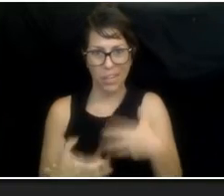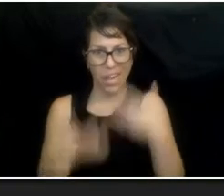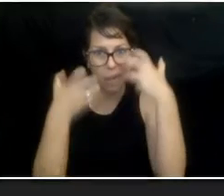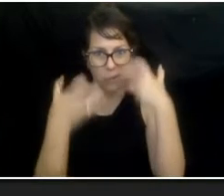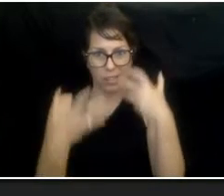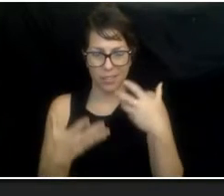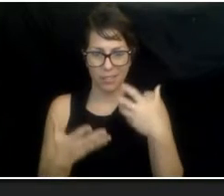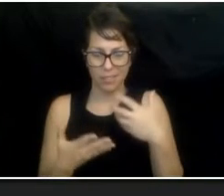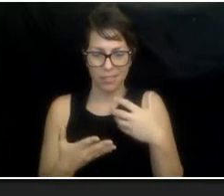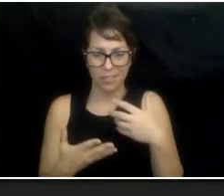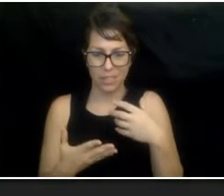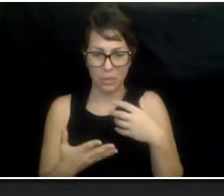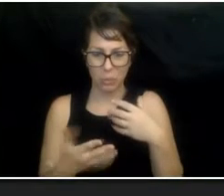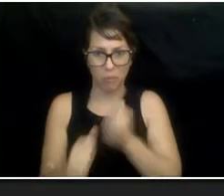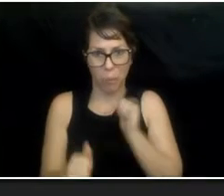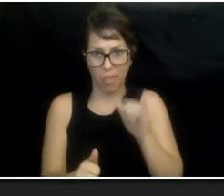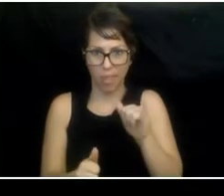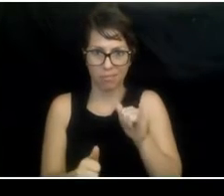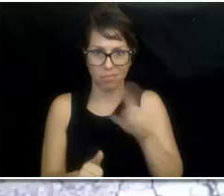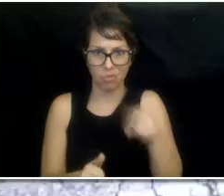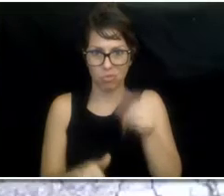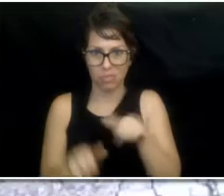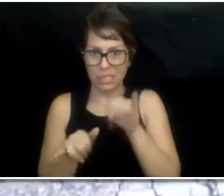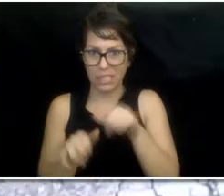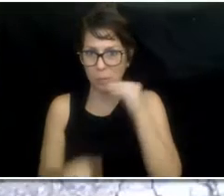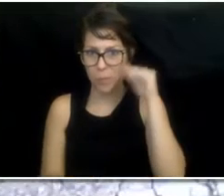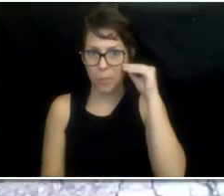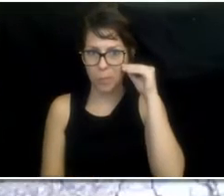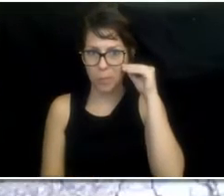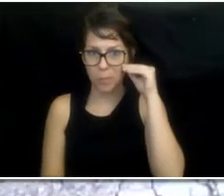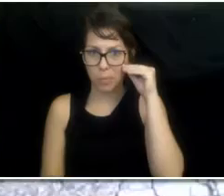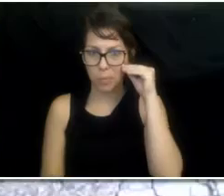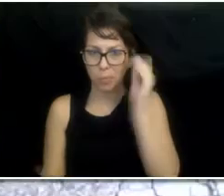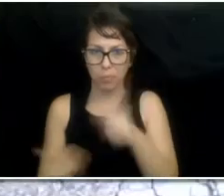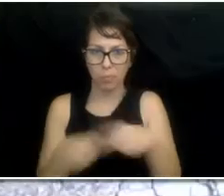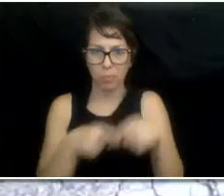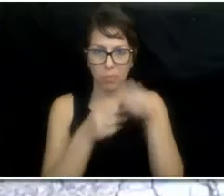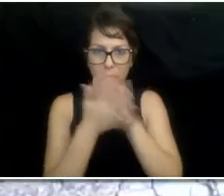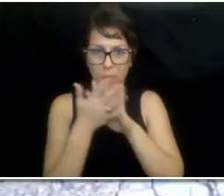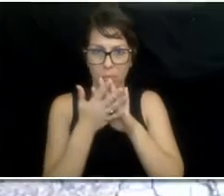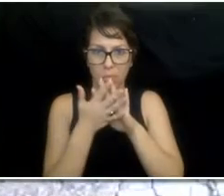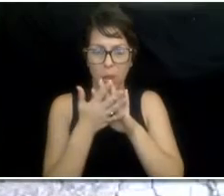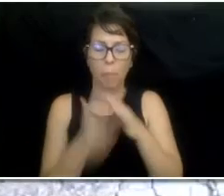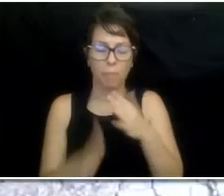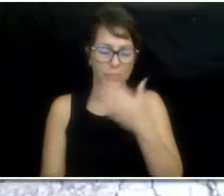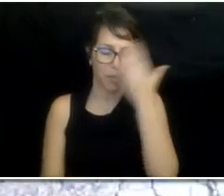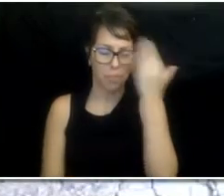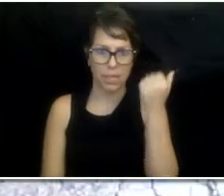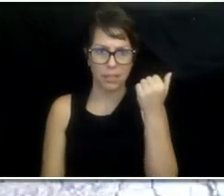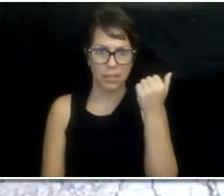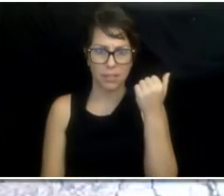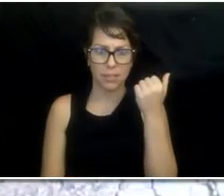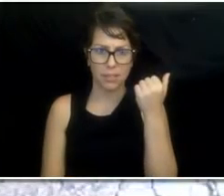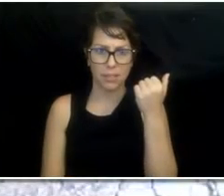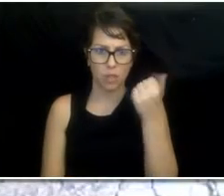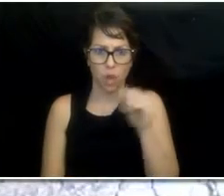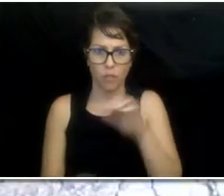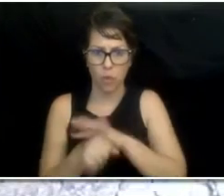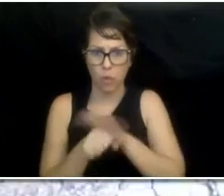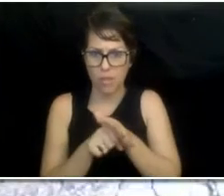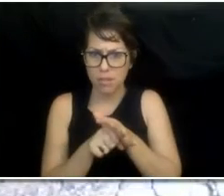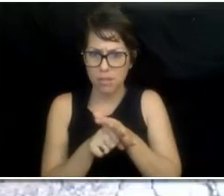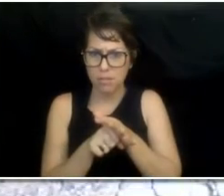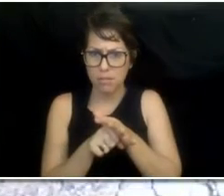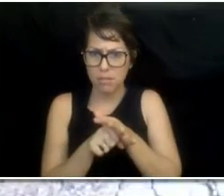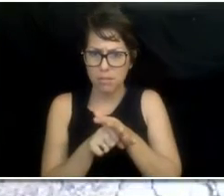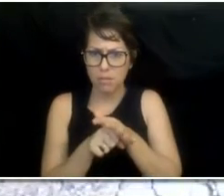in that way what's important I think to understand is that part of our messaging out there is that one that